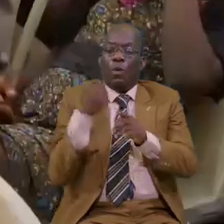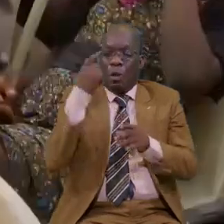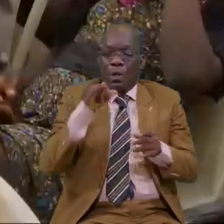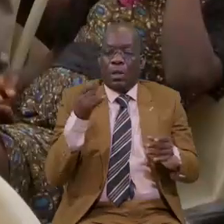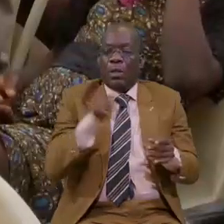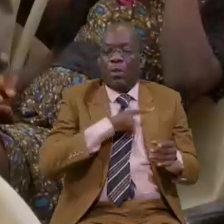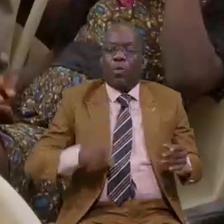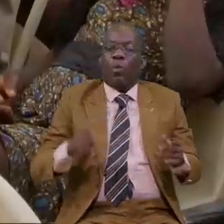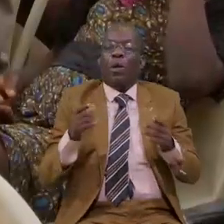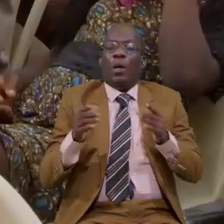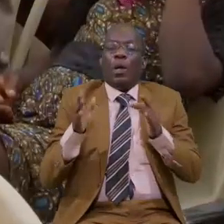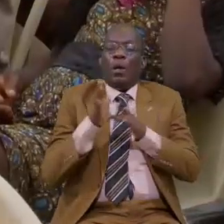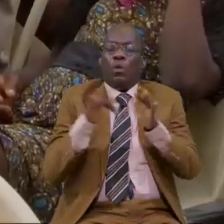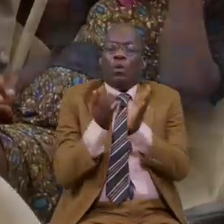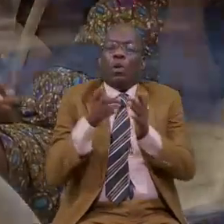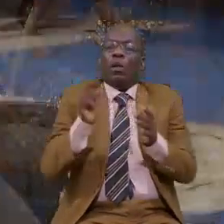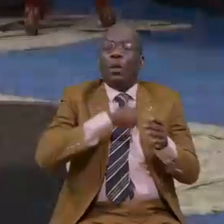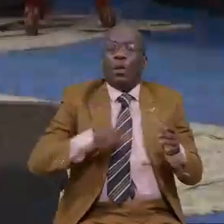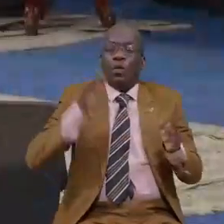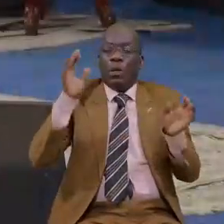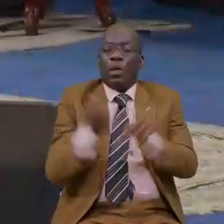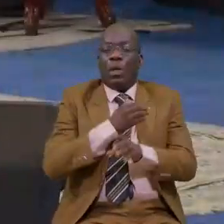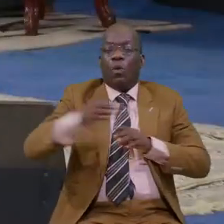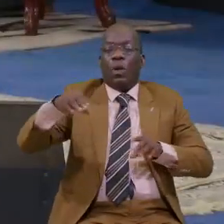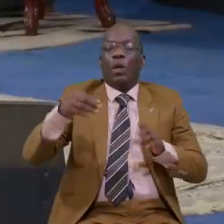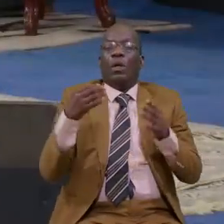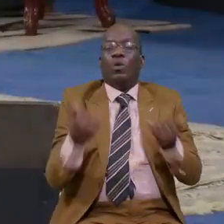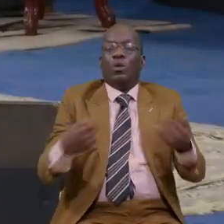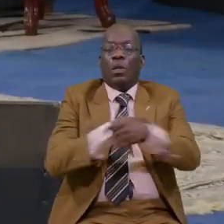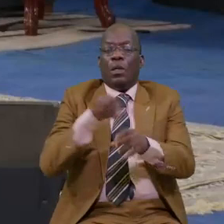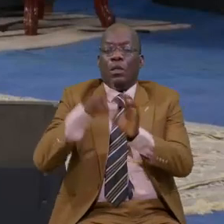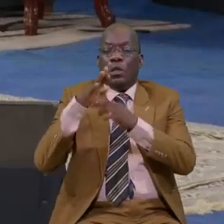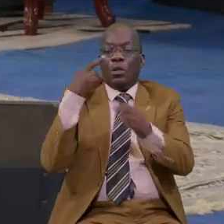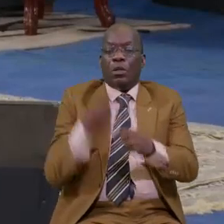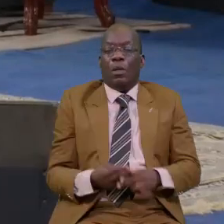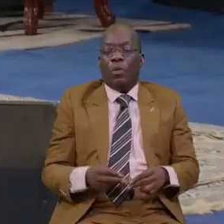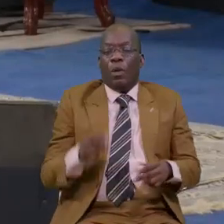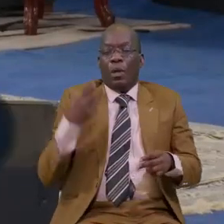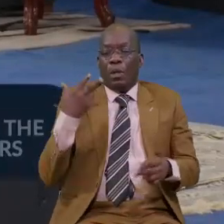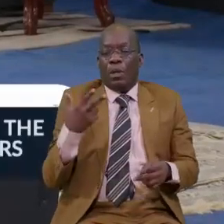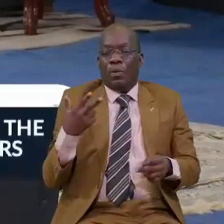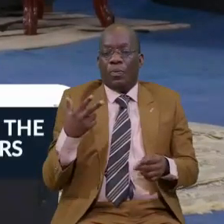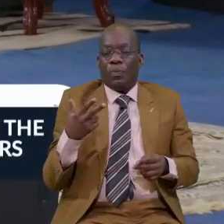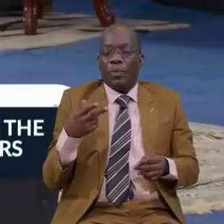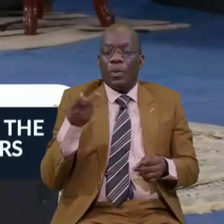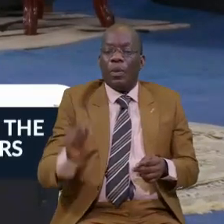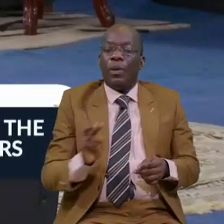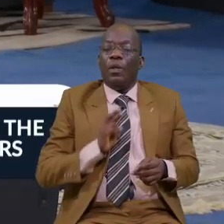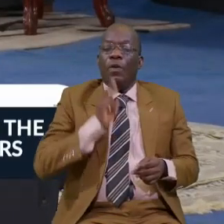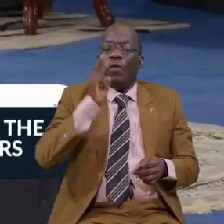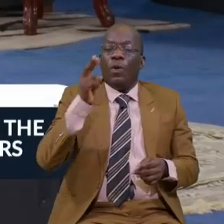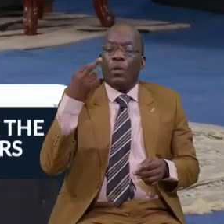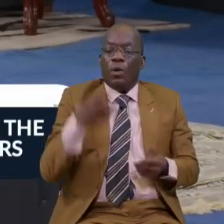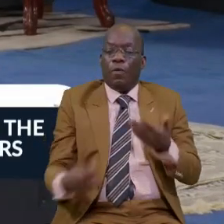today. We're looking at number three here. Number three is the voice of resurrection, who on